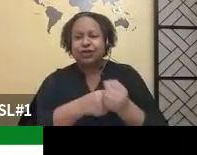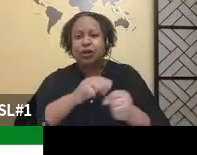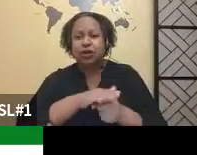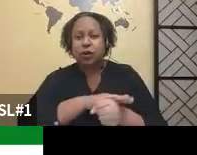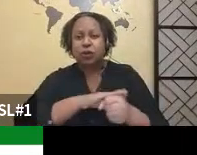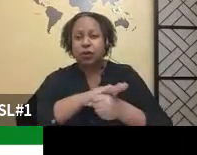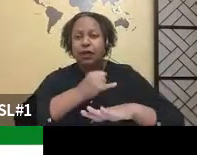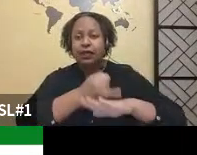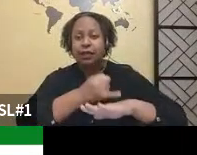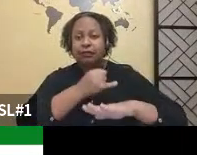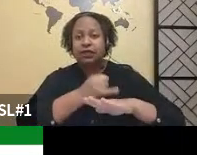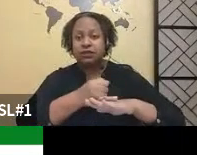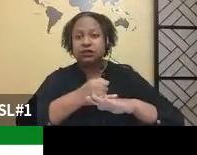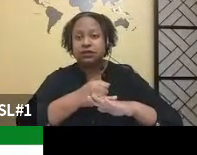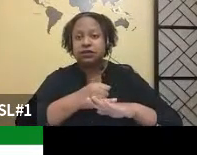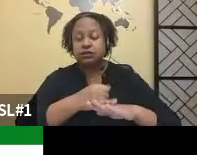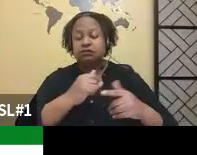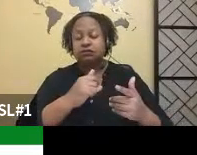campus initiative